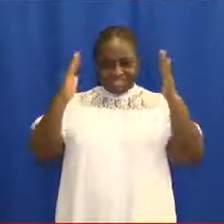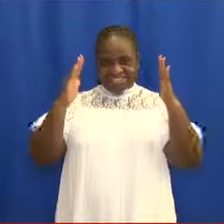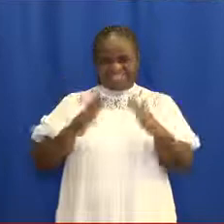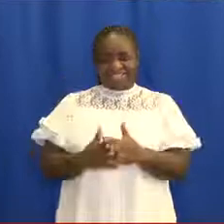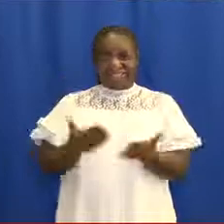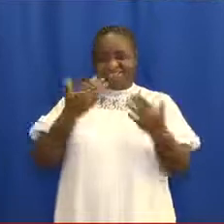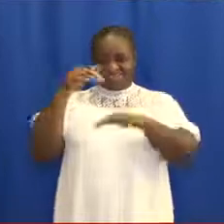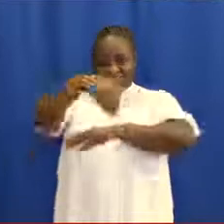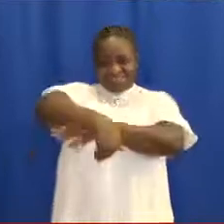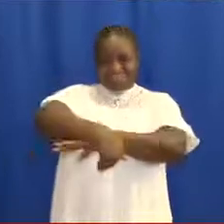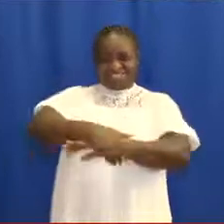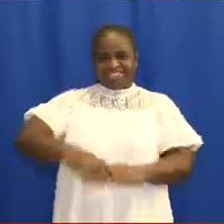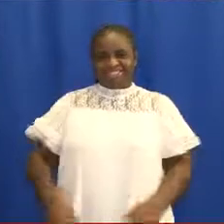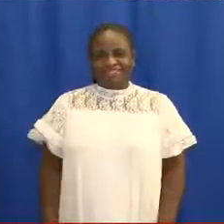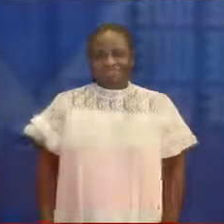and good night.